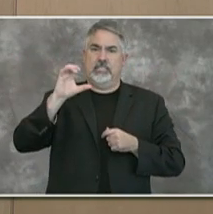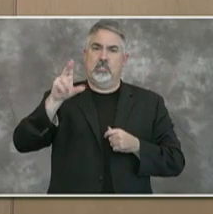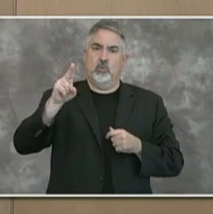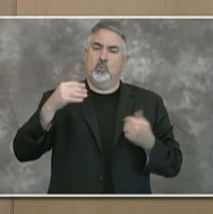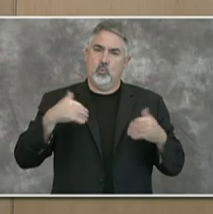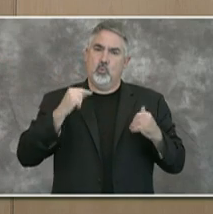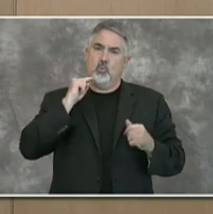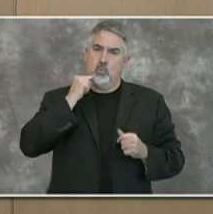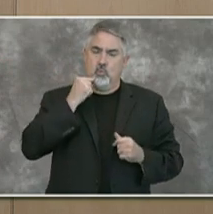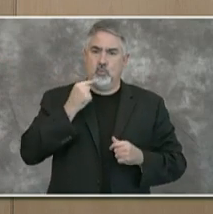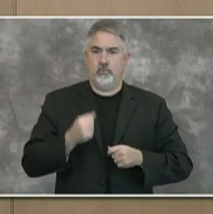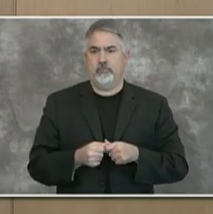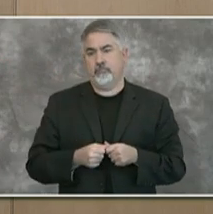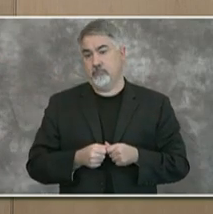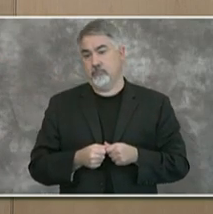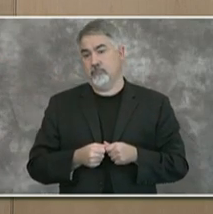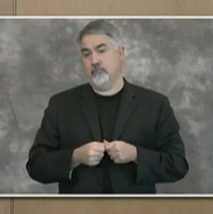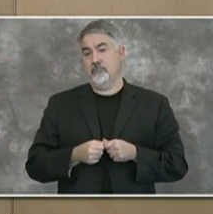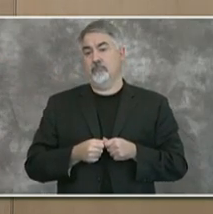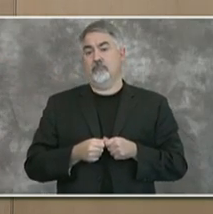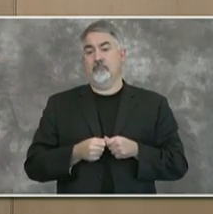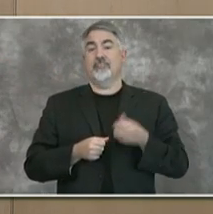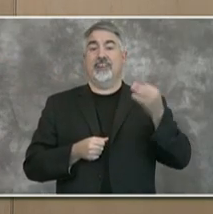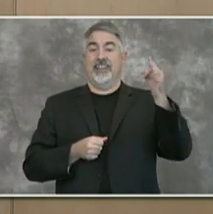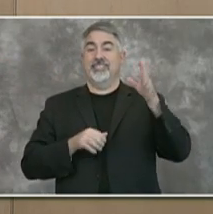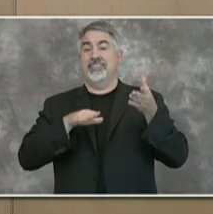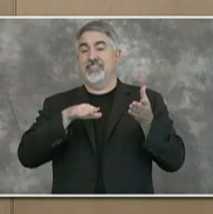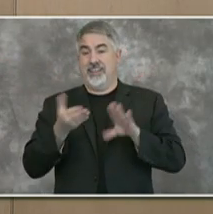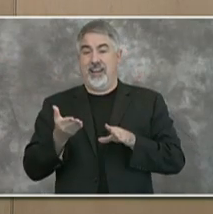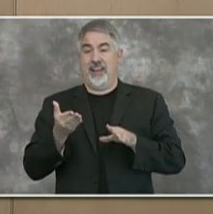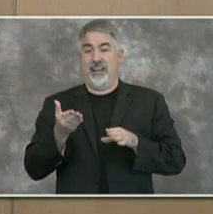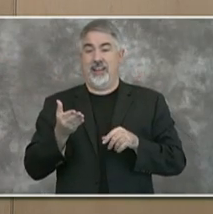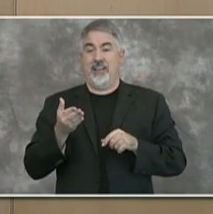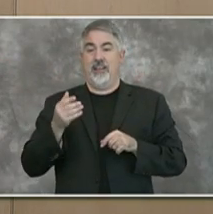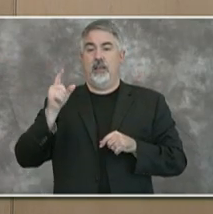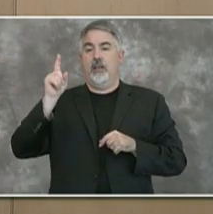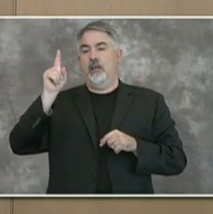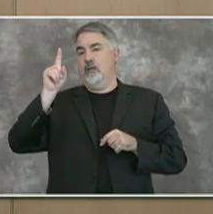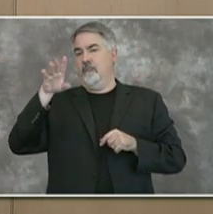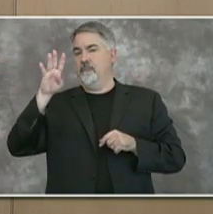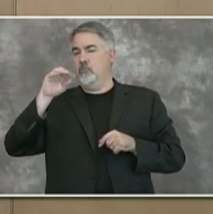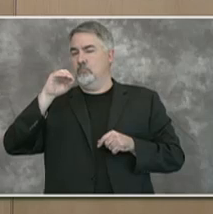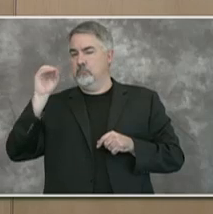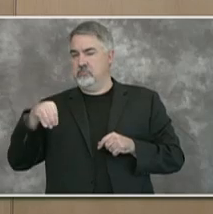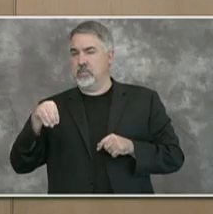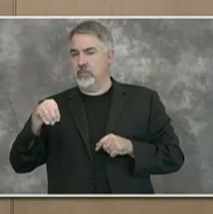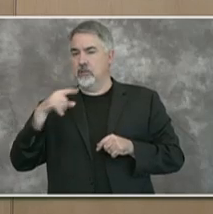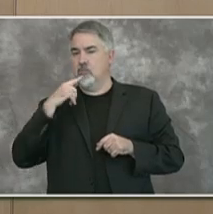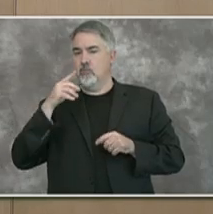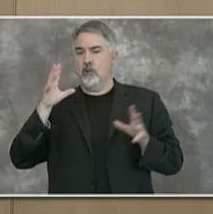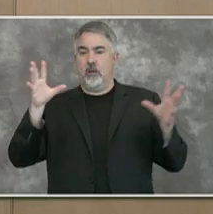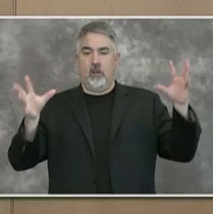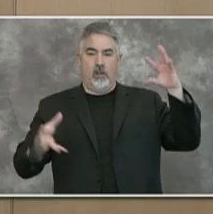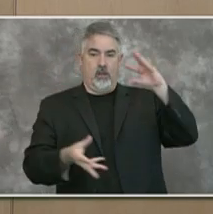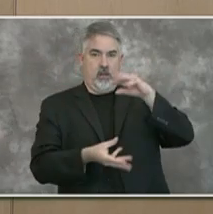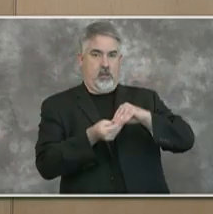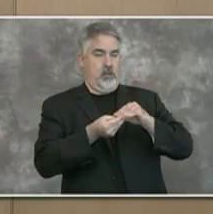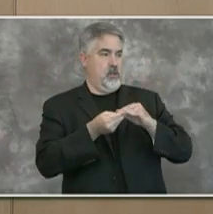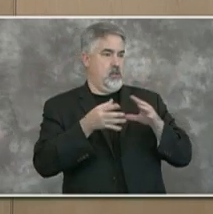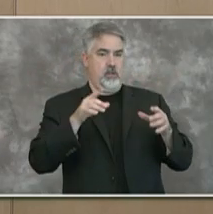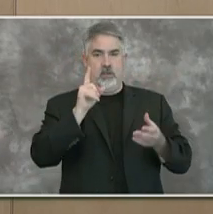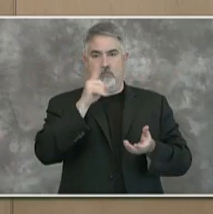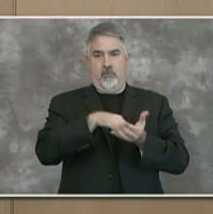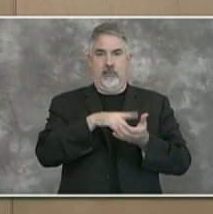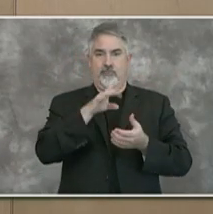lastly, the 19 deaths represent 1.4% of the total number of cases.